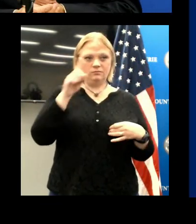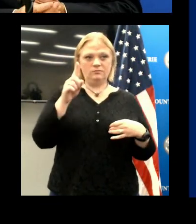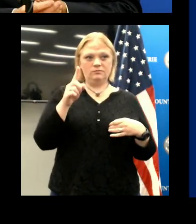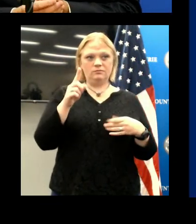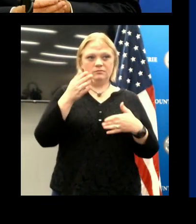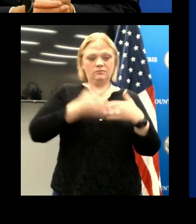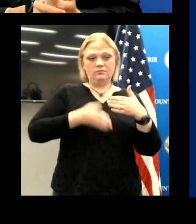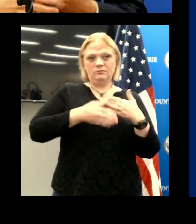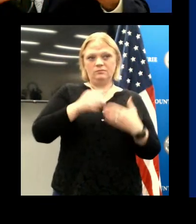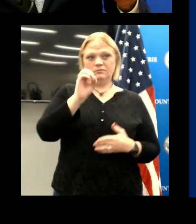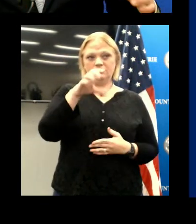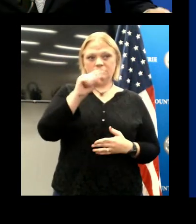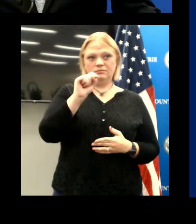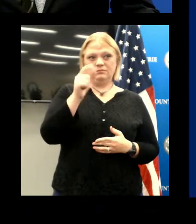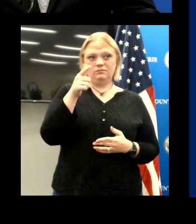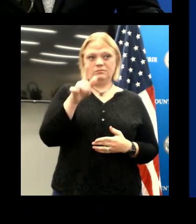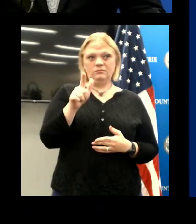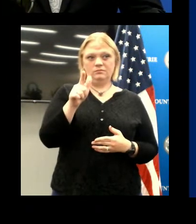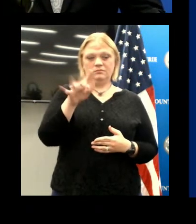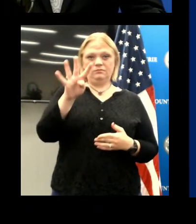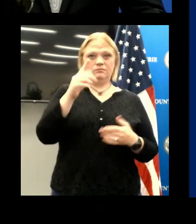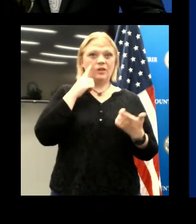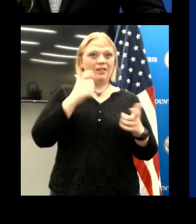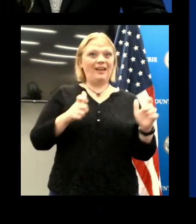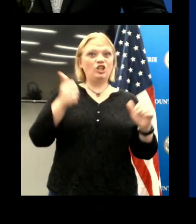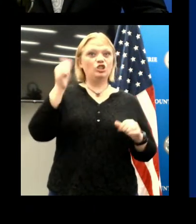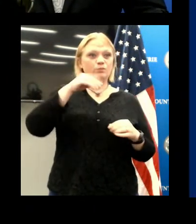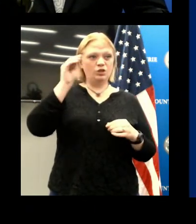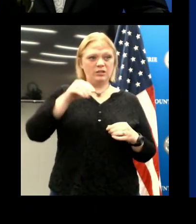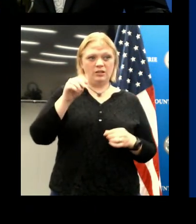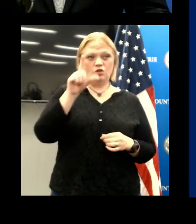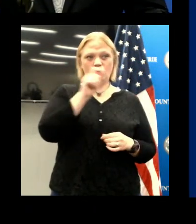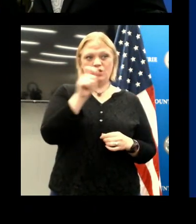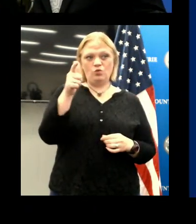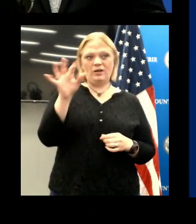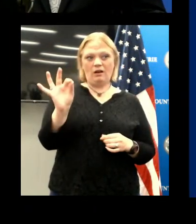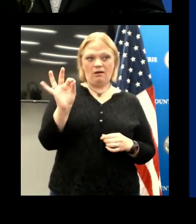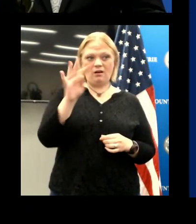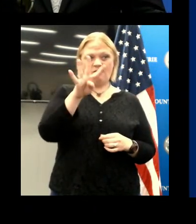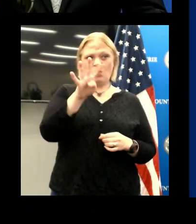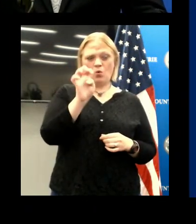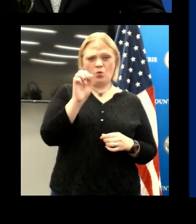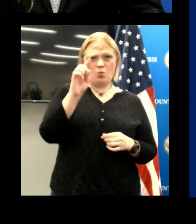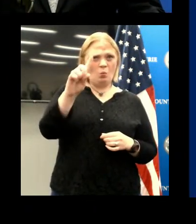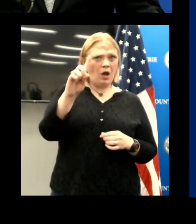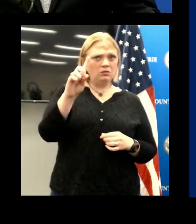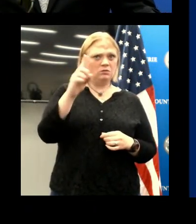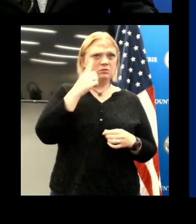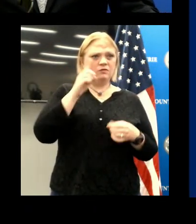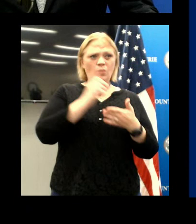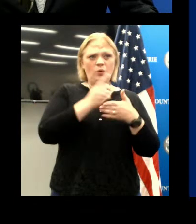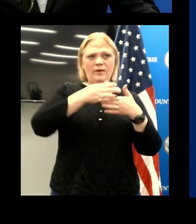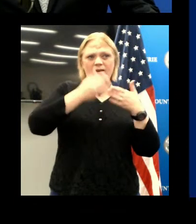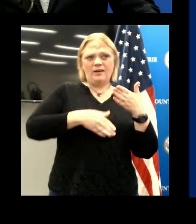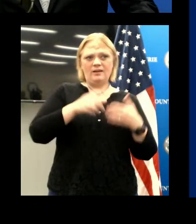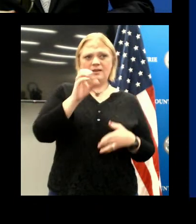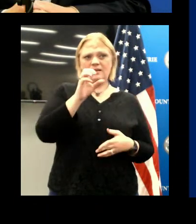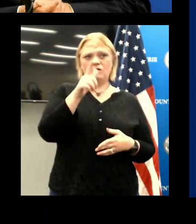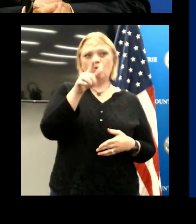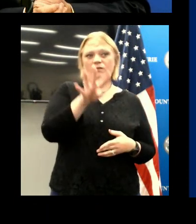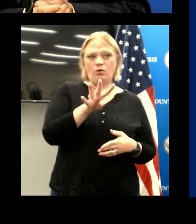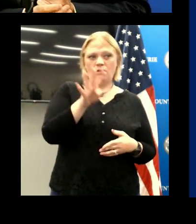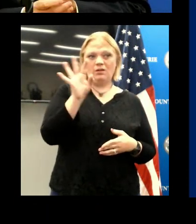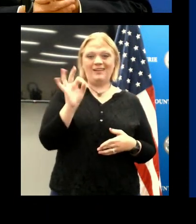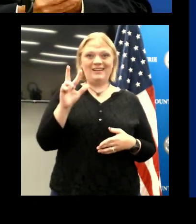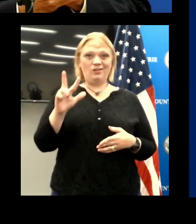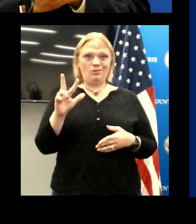of October 24th. The largest percentage was the 20 to 29 age group. There were 401 cases for the week ending October 24th.